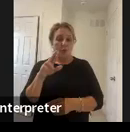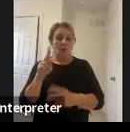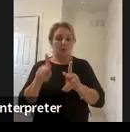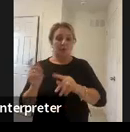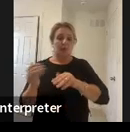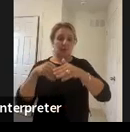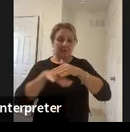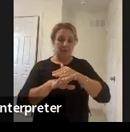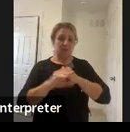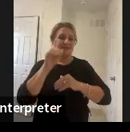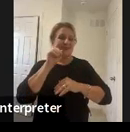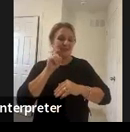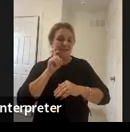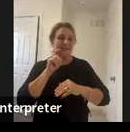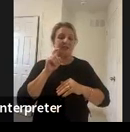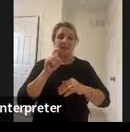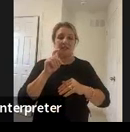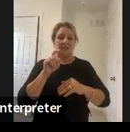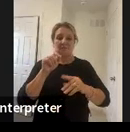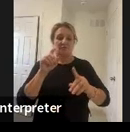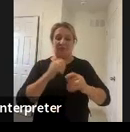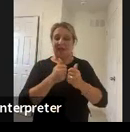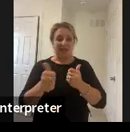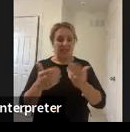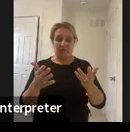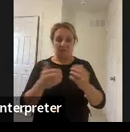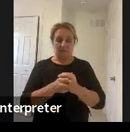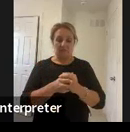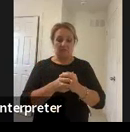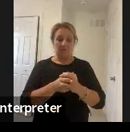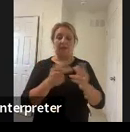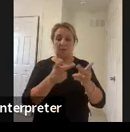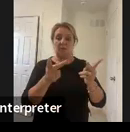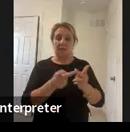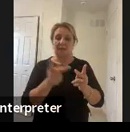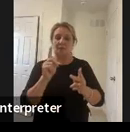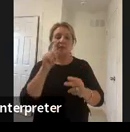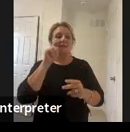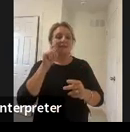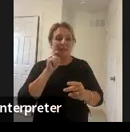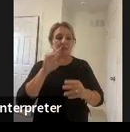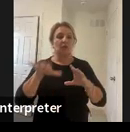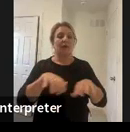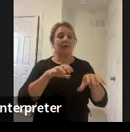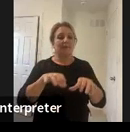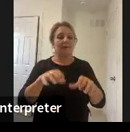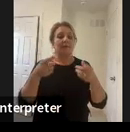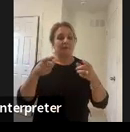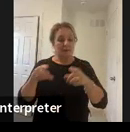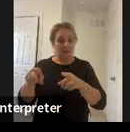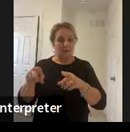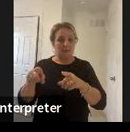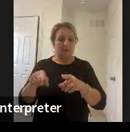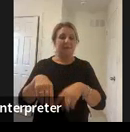any sexual orientation or gender at an establishment where sexual activity occurs, such as